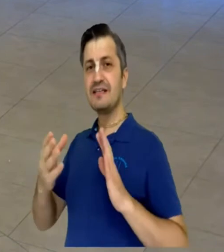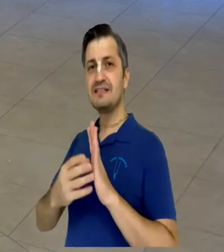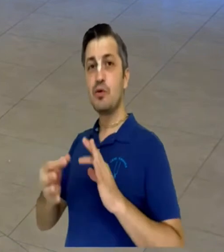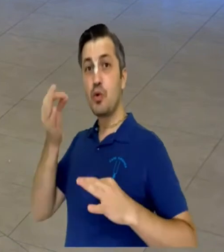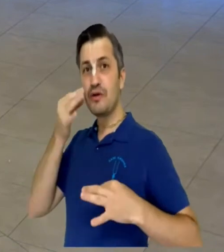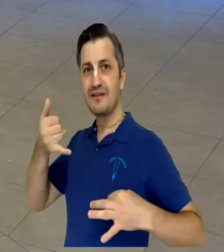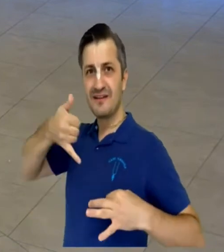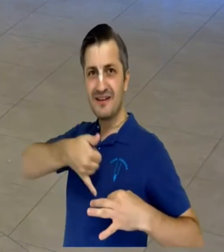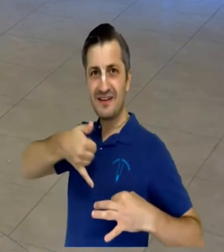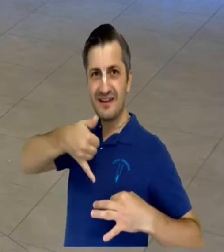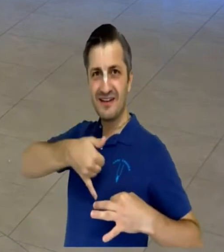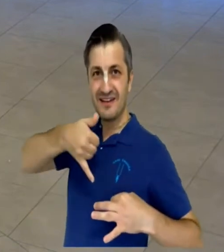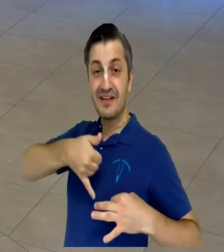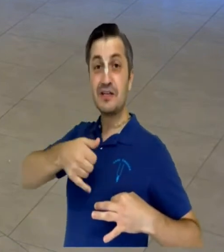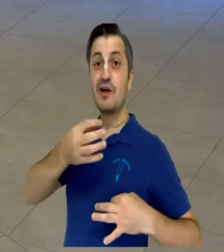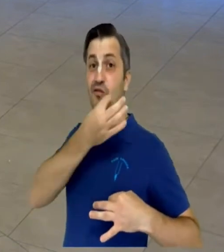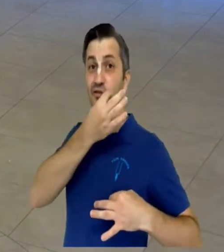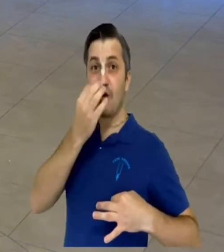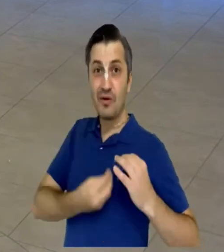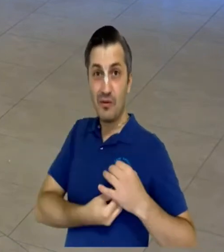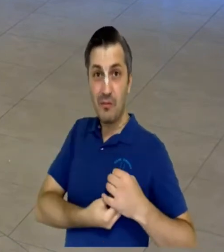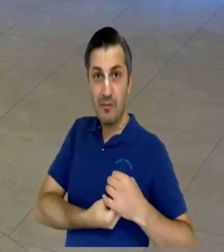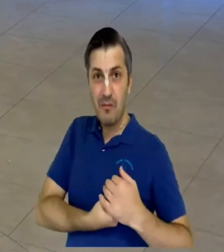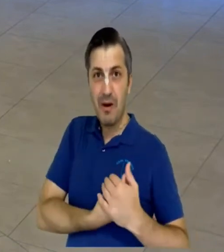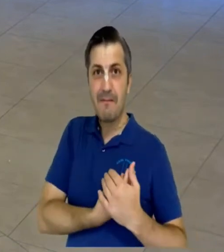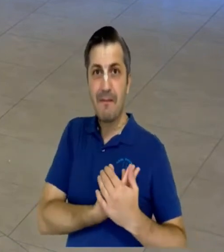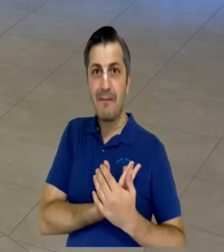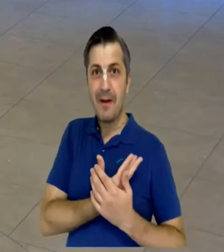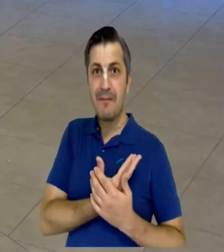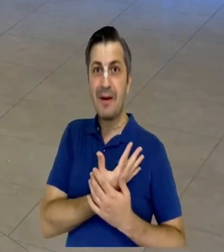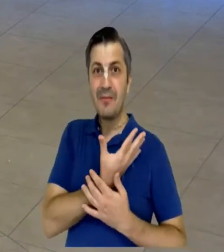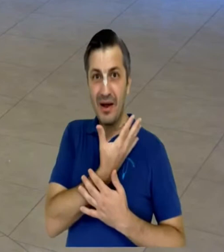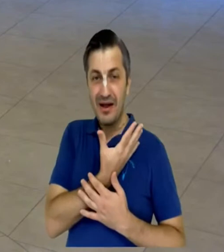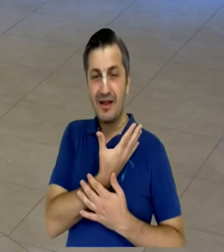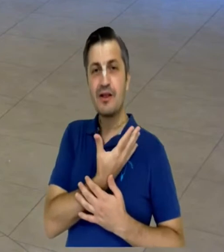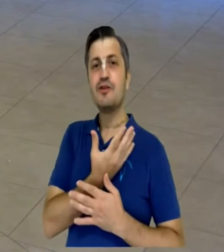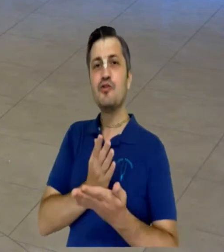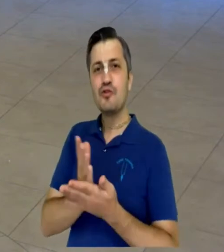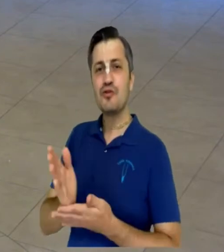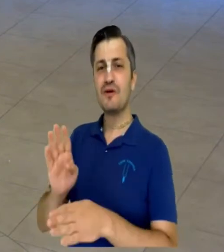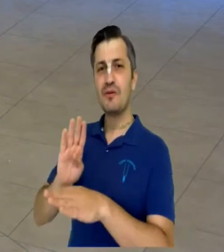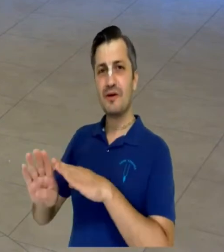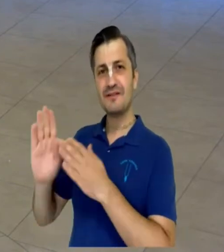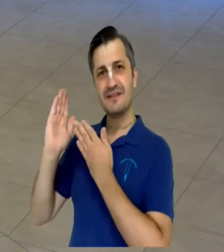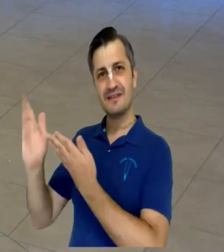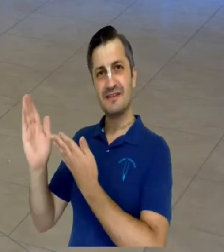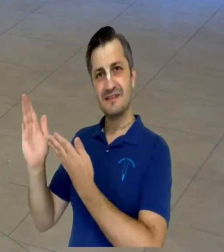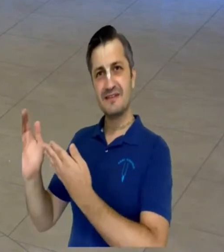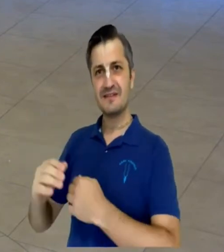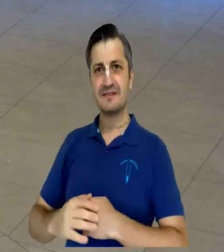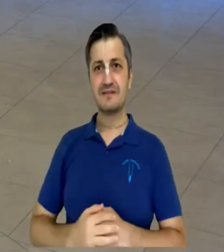ground of this seed, how do we know, like, someone becomes a devotee, someone doesn't become devotee immediately? So maybe